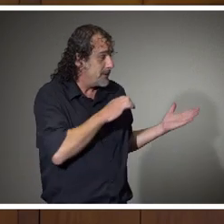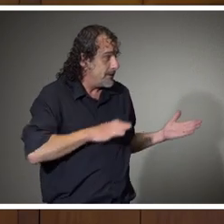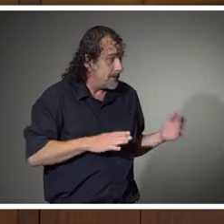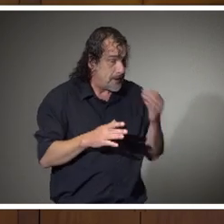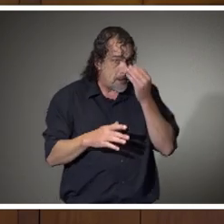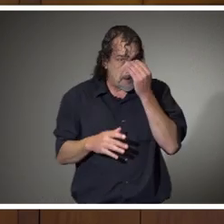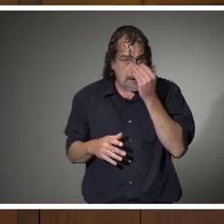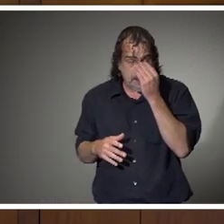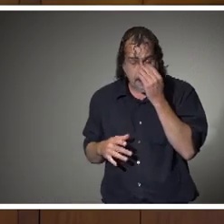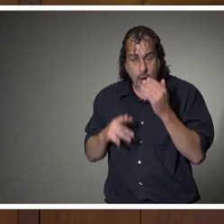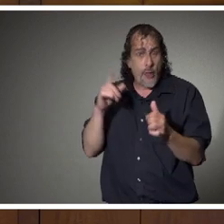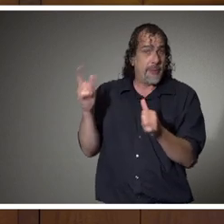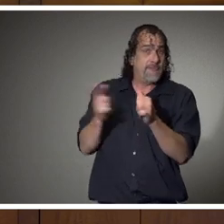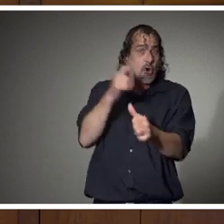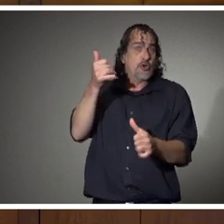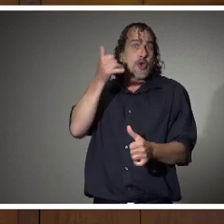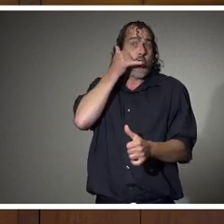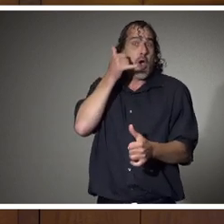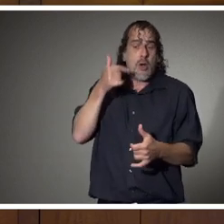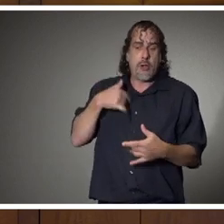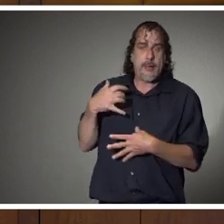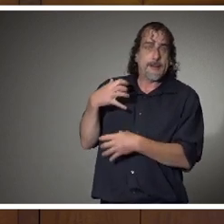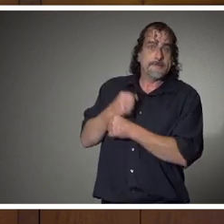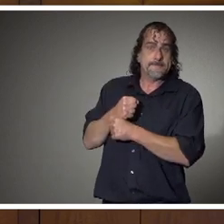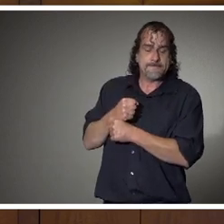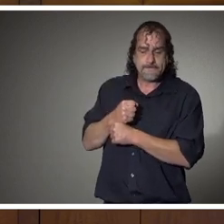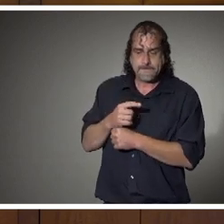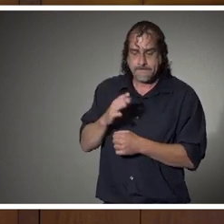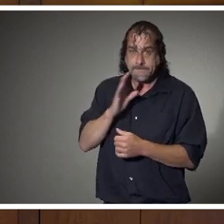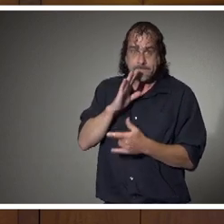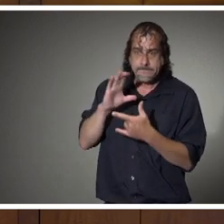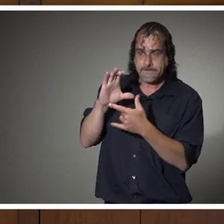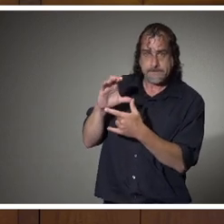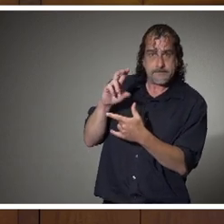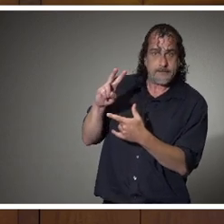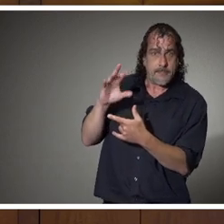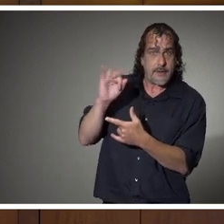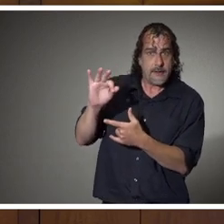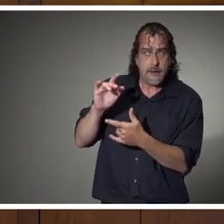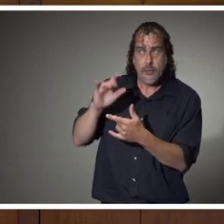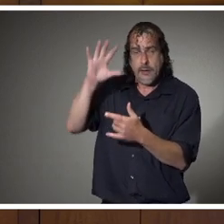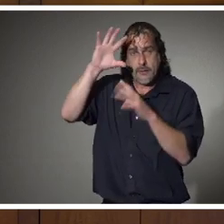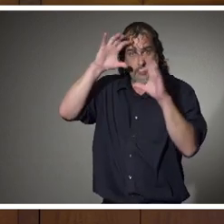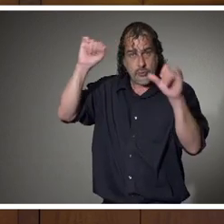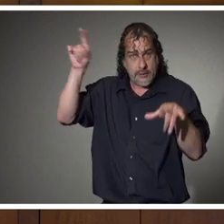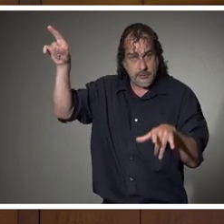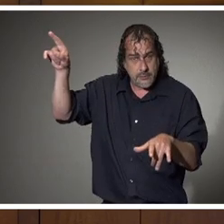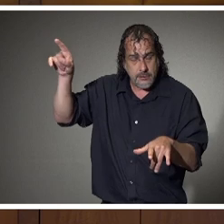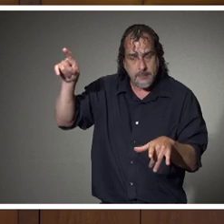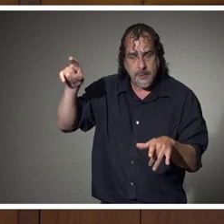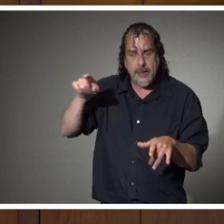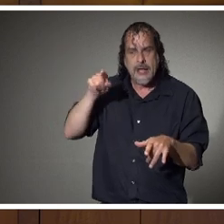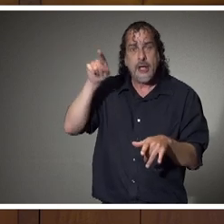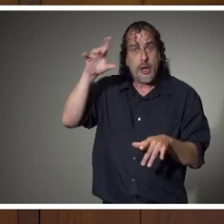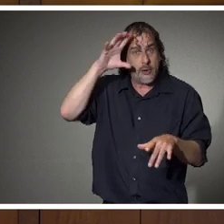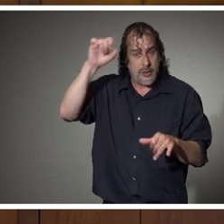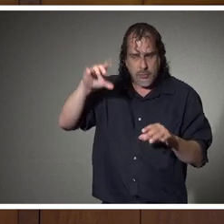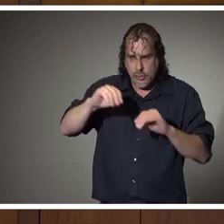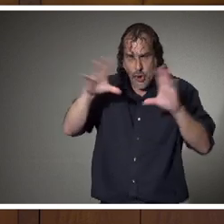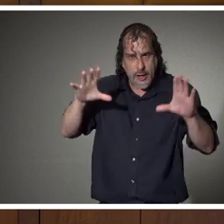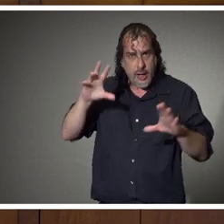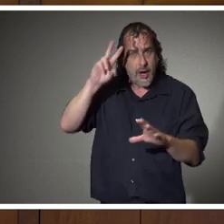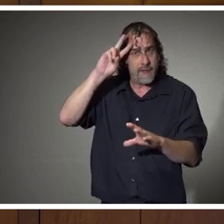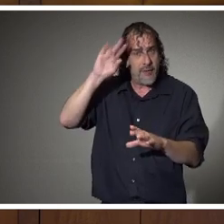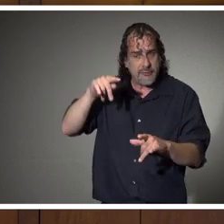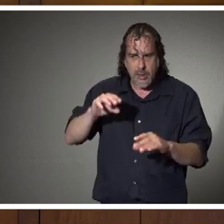call that I had regarding COVID-19 with President Trump, he made it clear, and Vice President